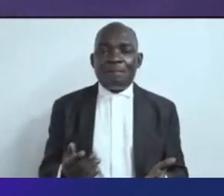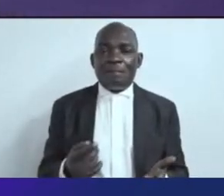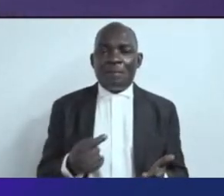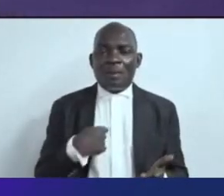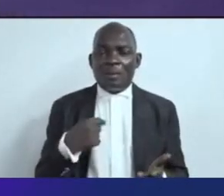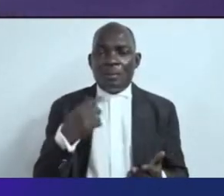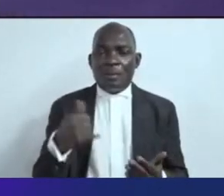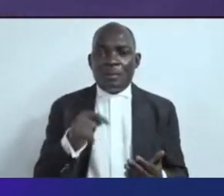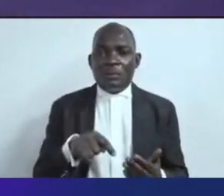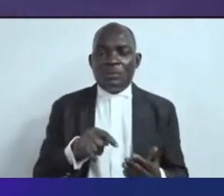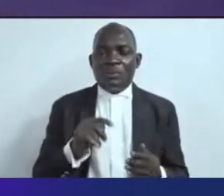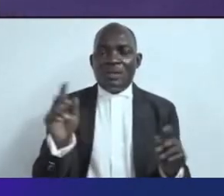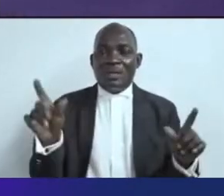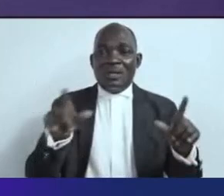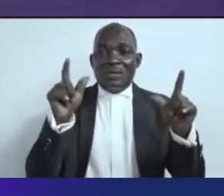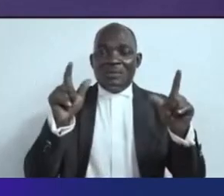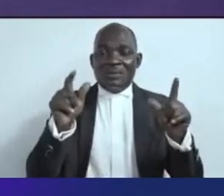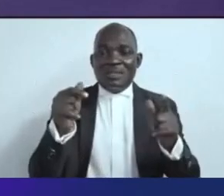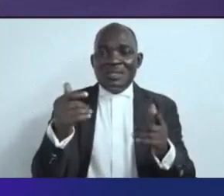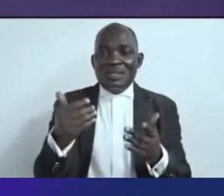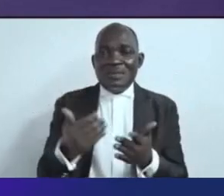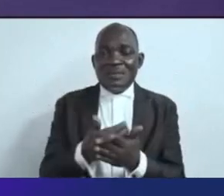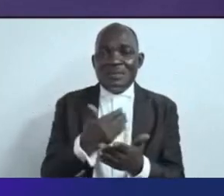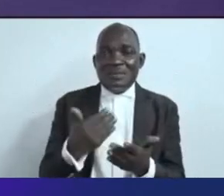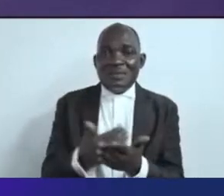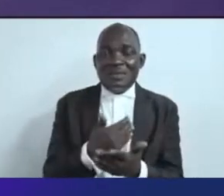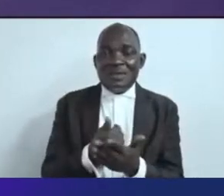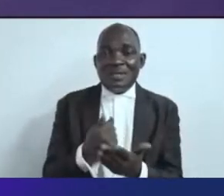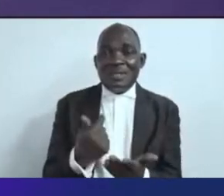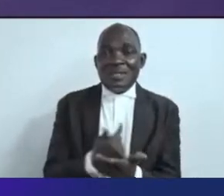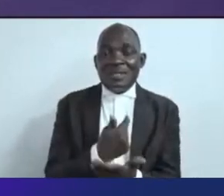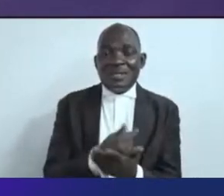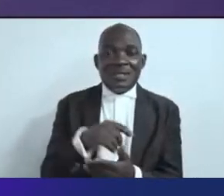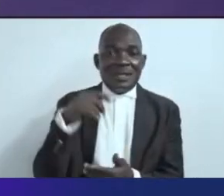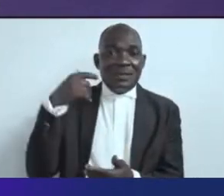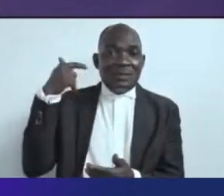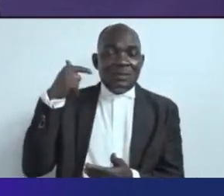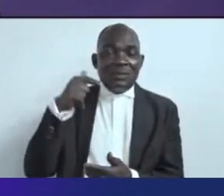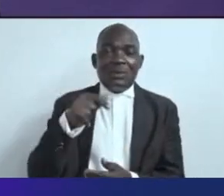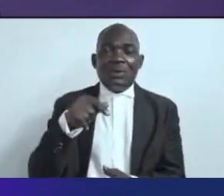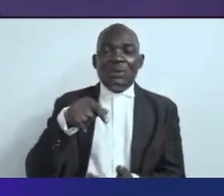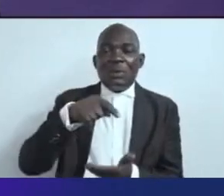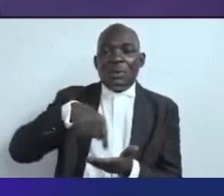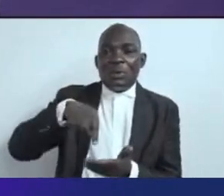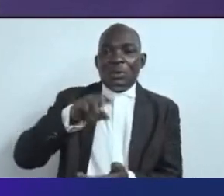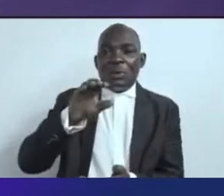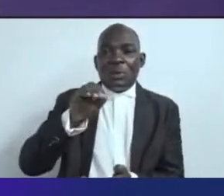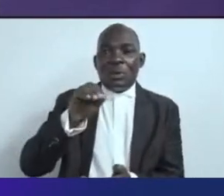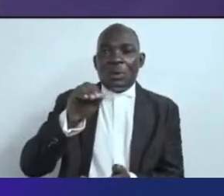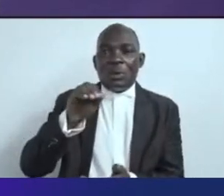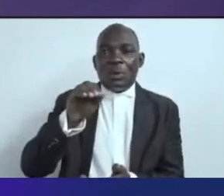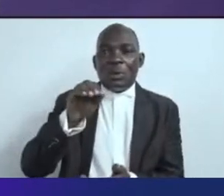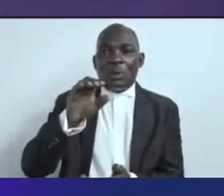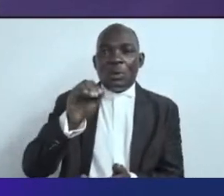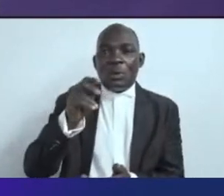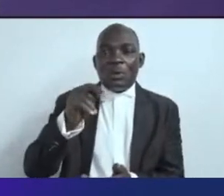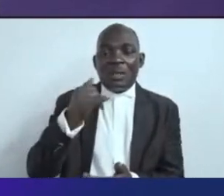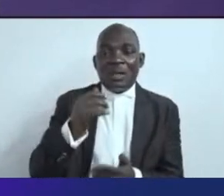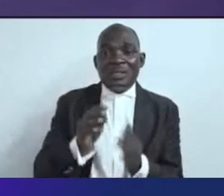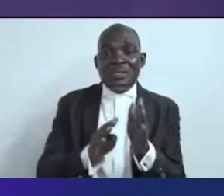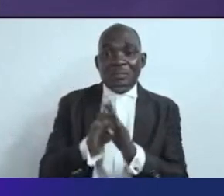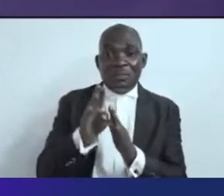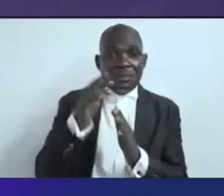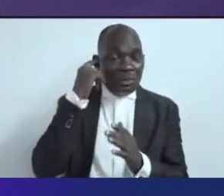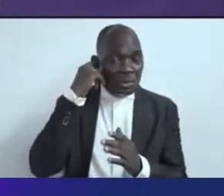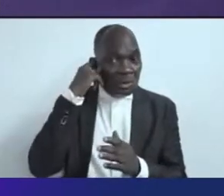launch our new Ghana gold coin, which is a development which